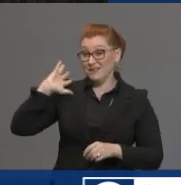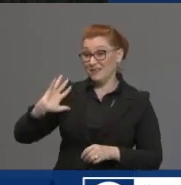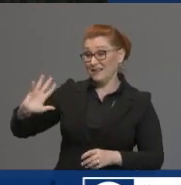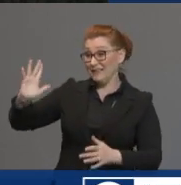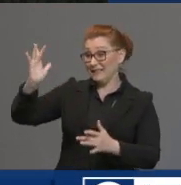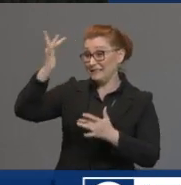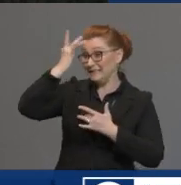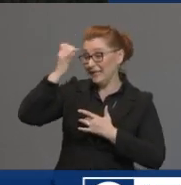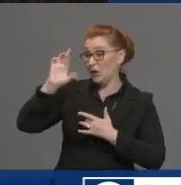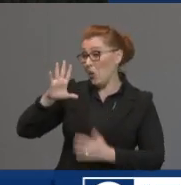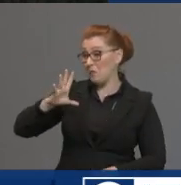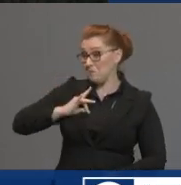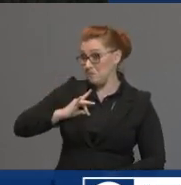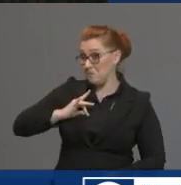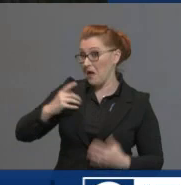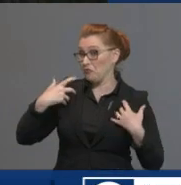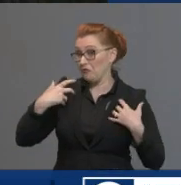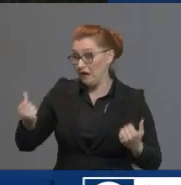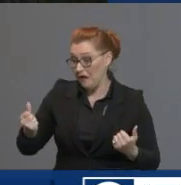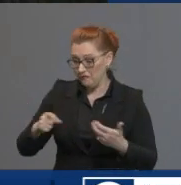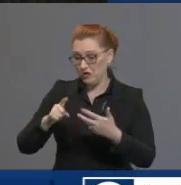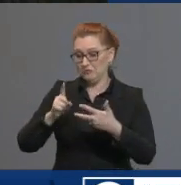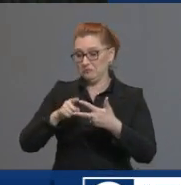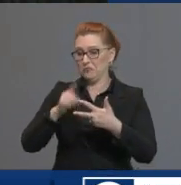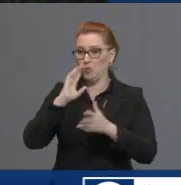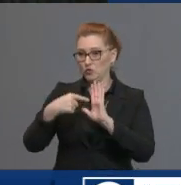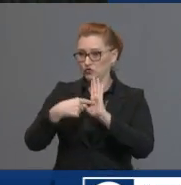contracted COVID and since recovered.